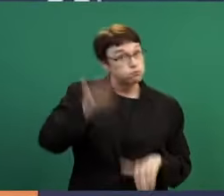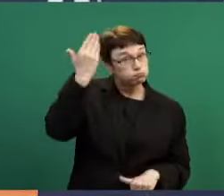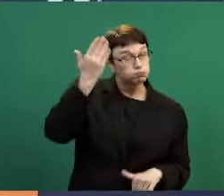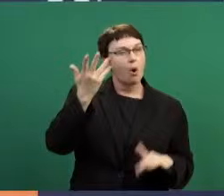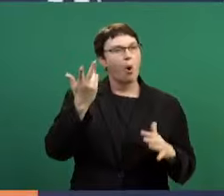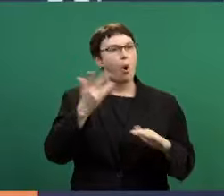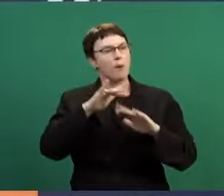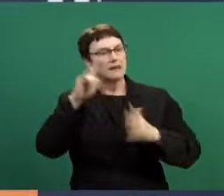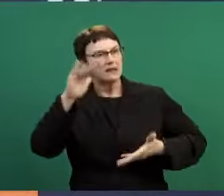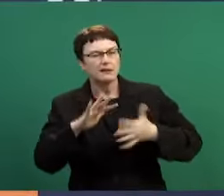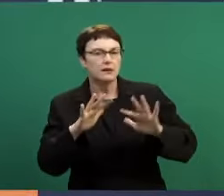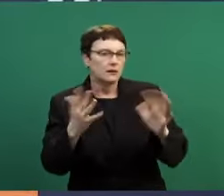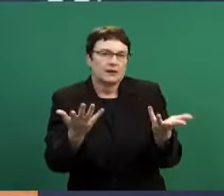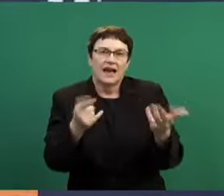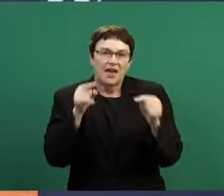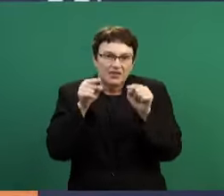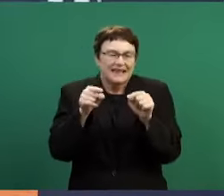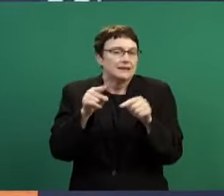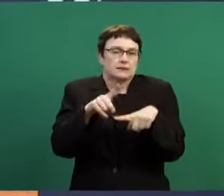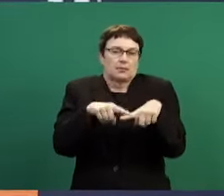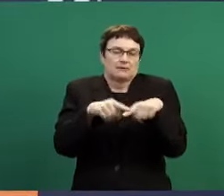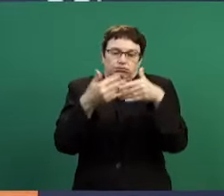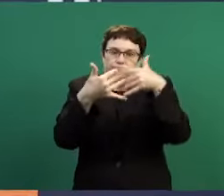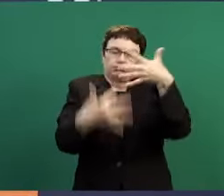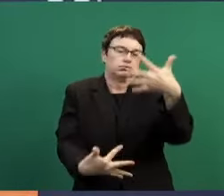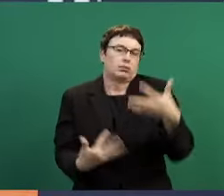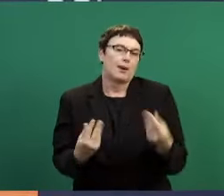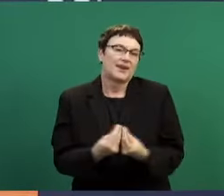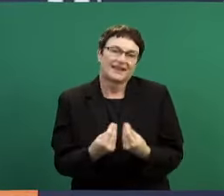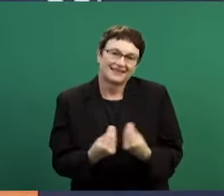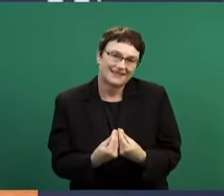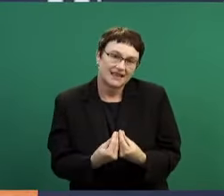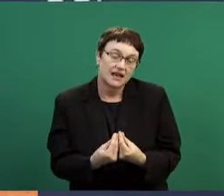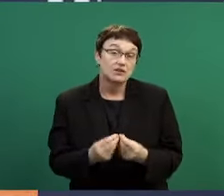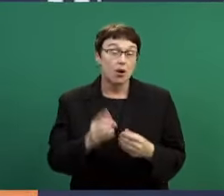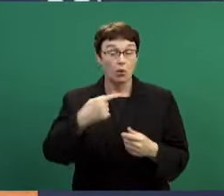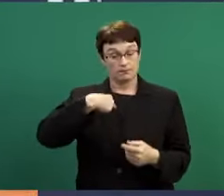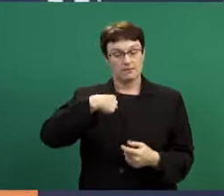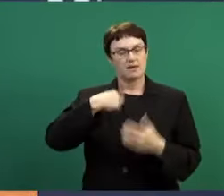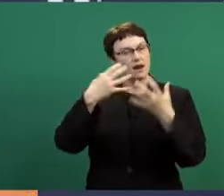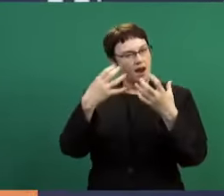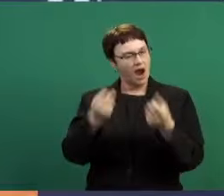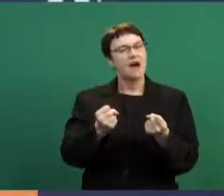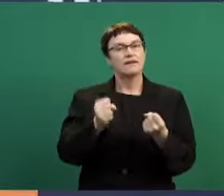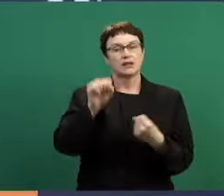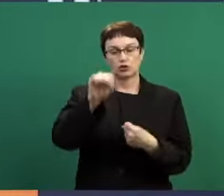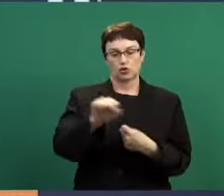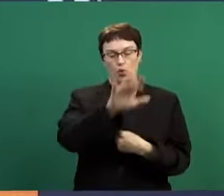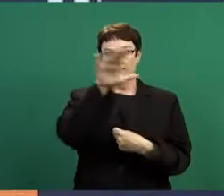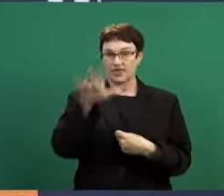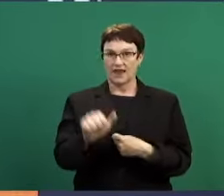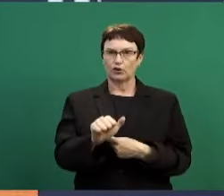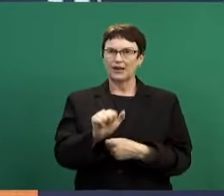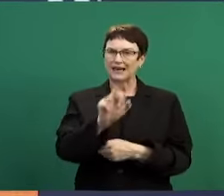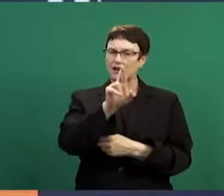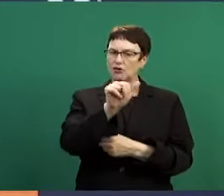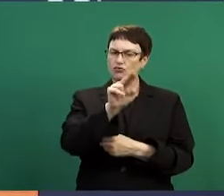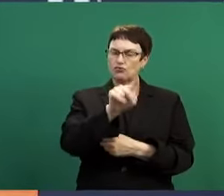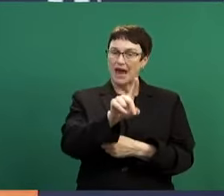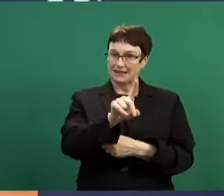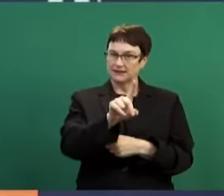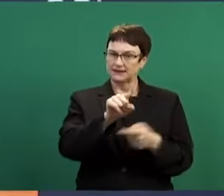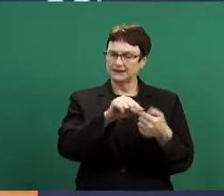most recent figures. The figure that I'd heard was that South African rent share is about 1% of the